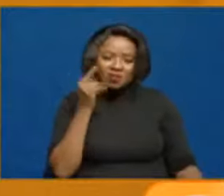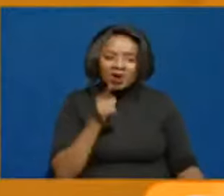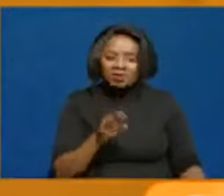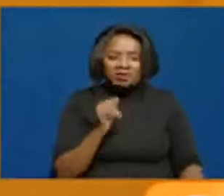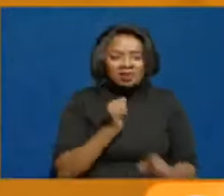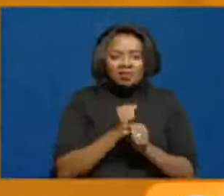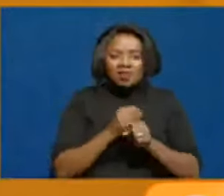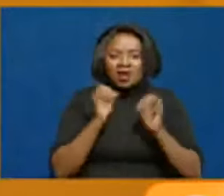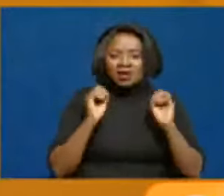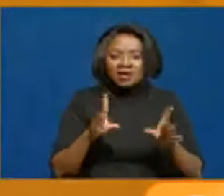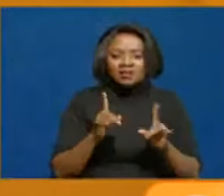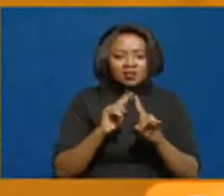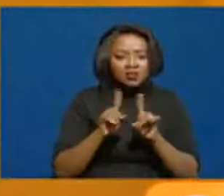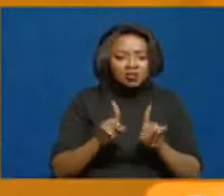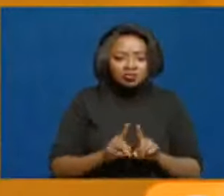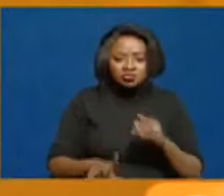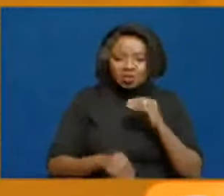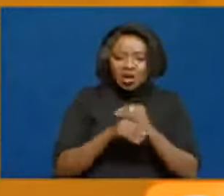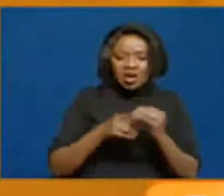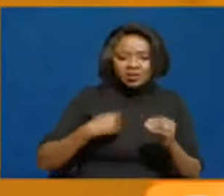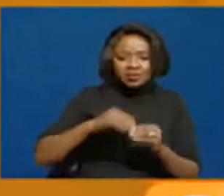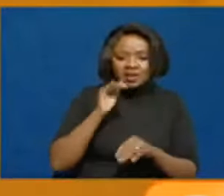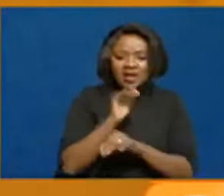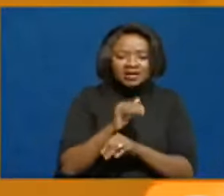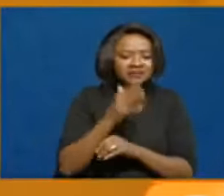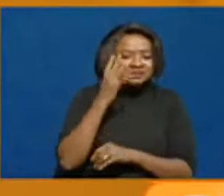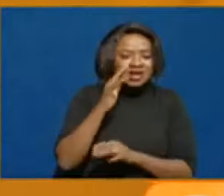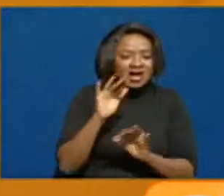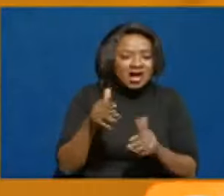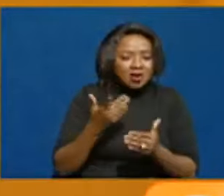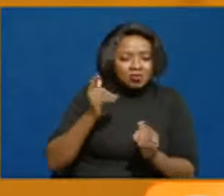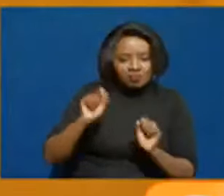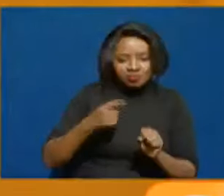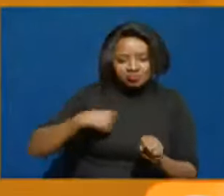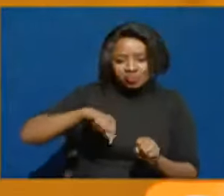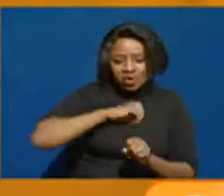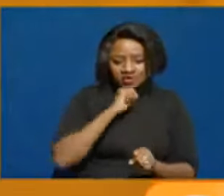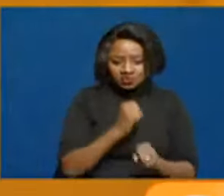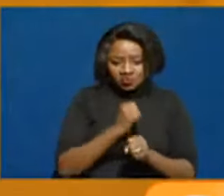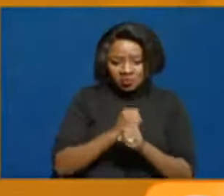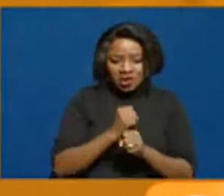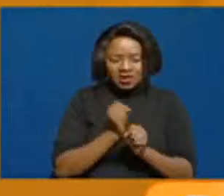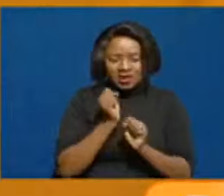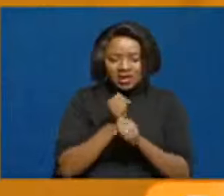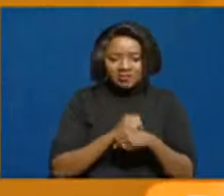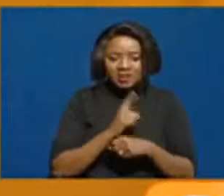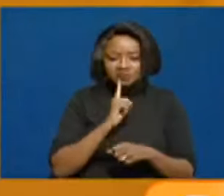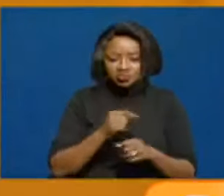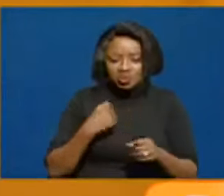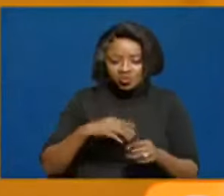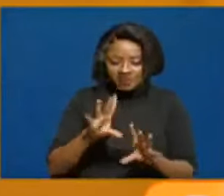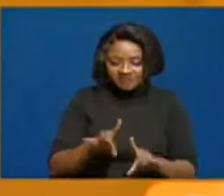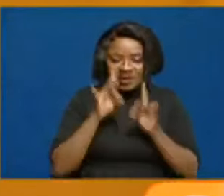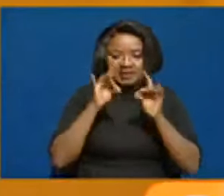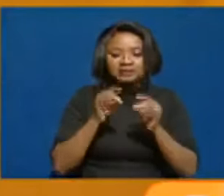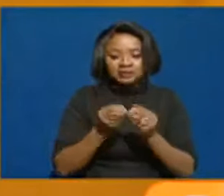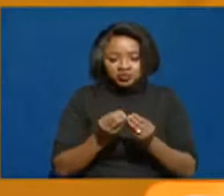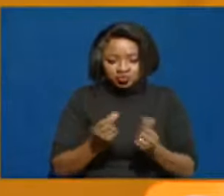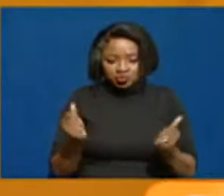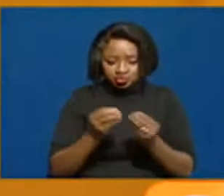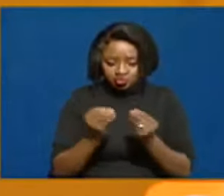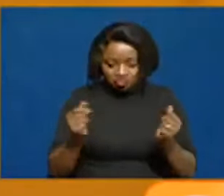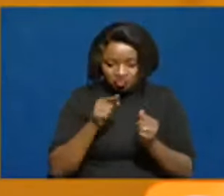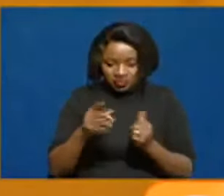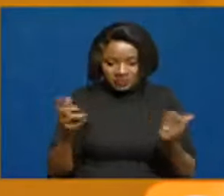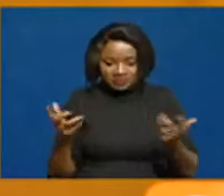asking how can we work as different players within the waste management sector to be able to tailor make solutions that are